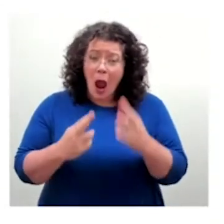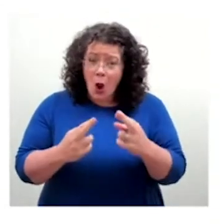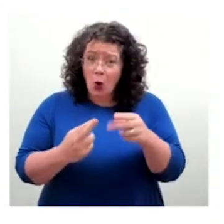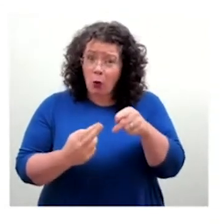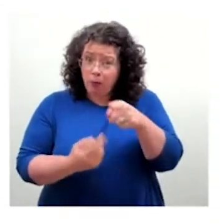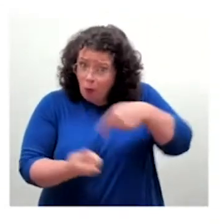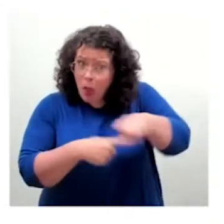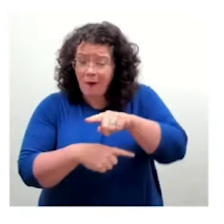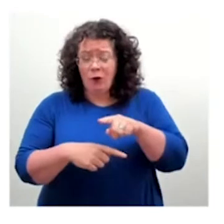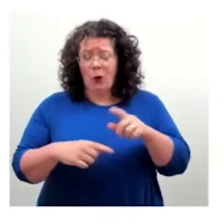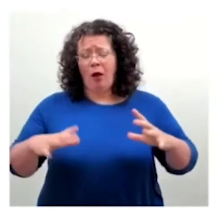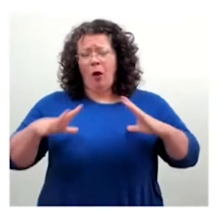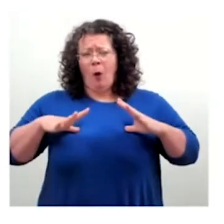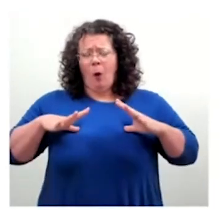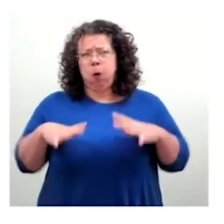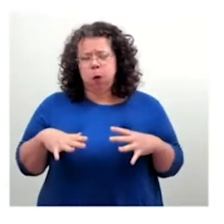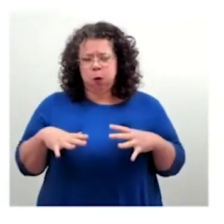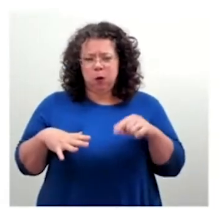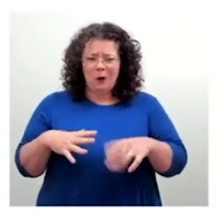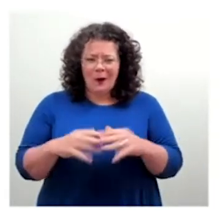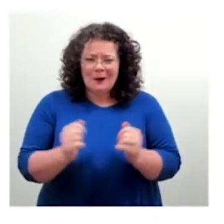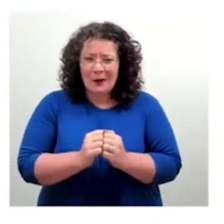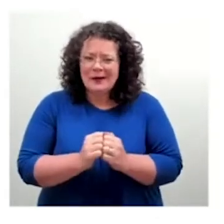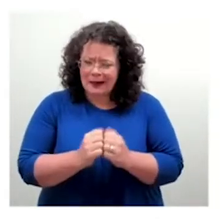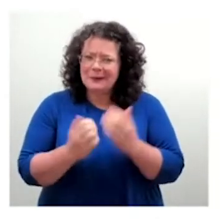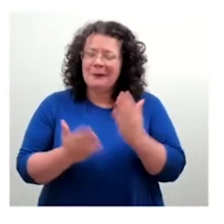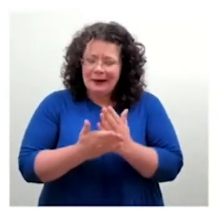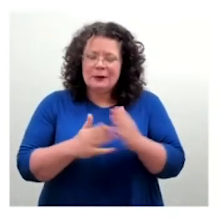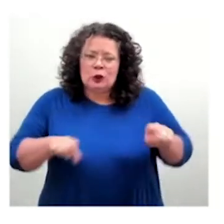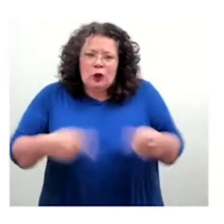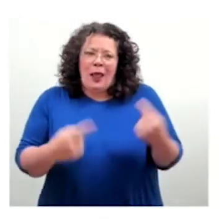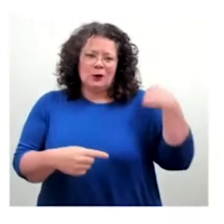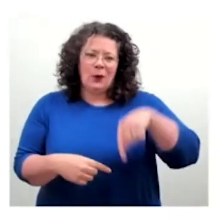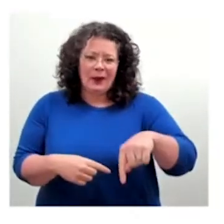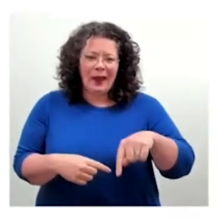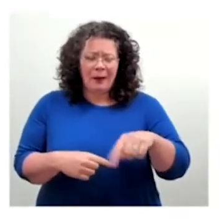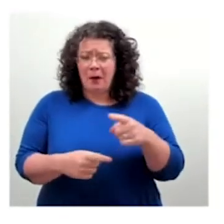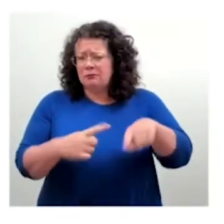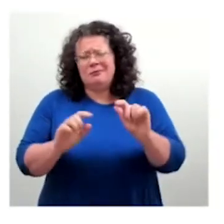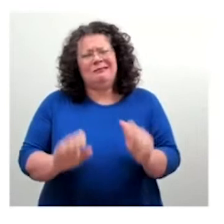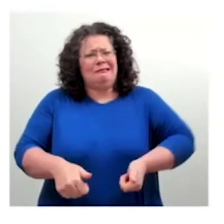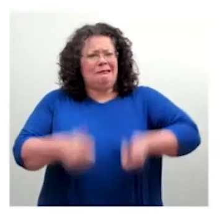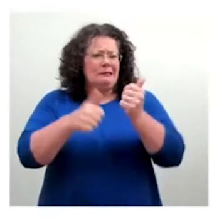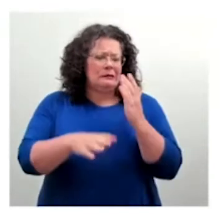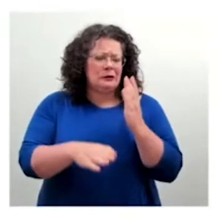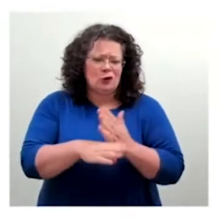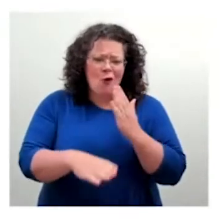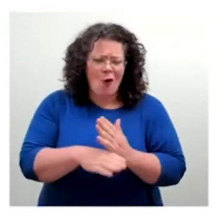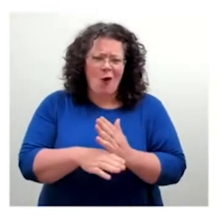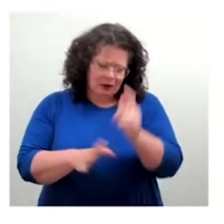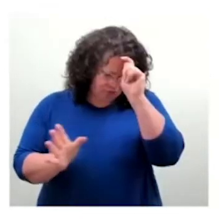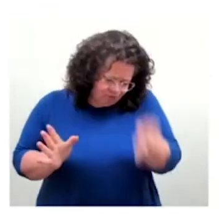spectacular job. So hats off, definitely, to you and the team. So we're going to start off with some introductions from